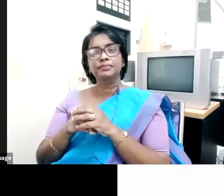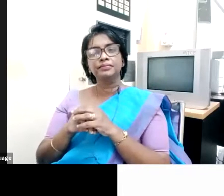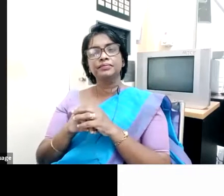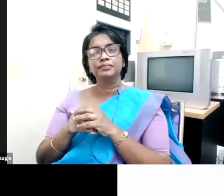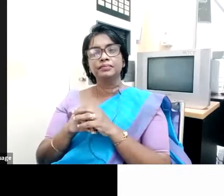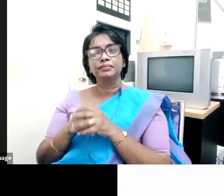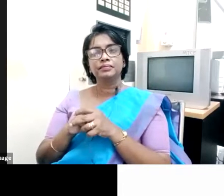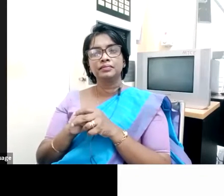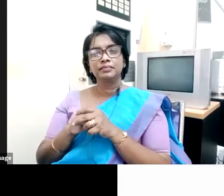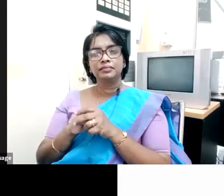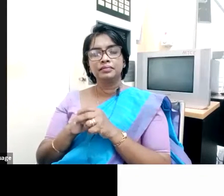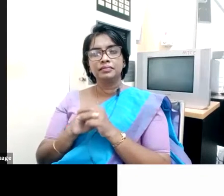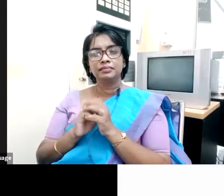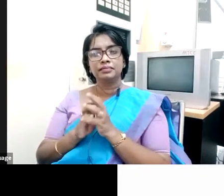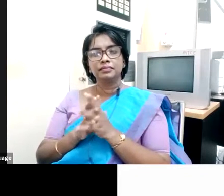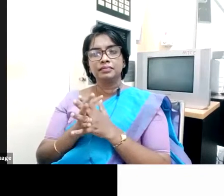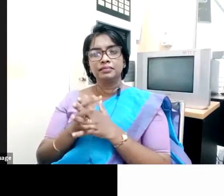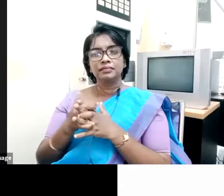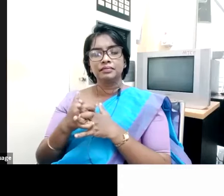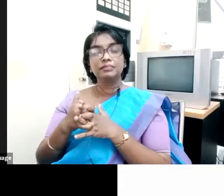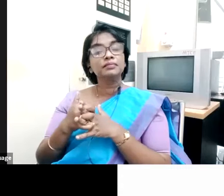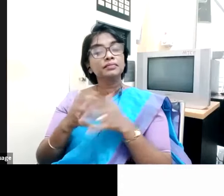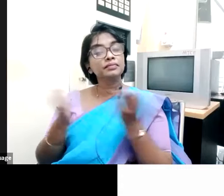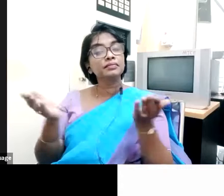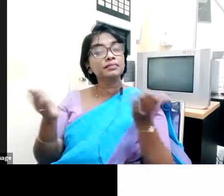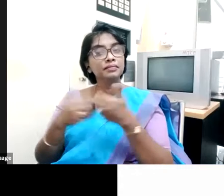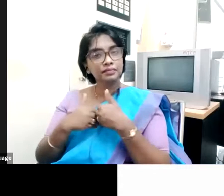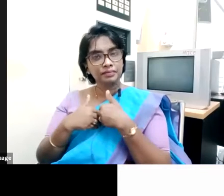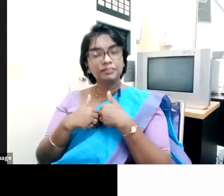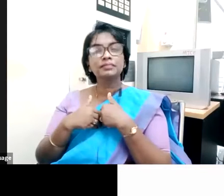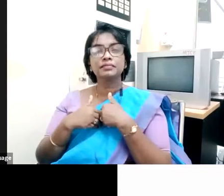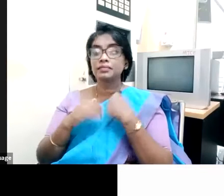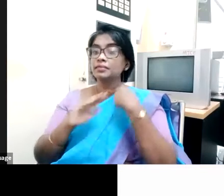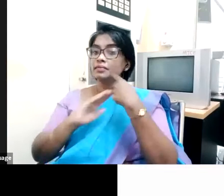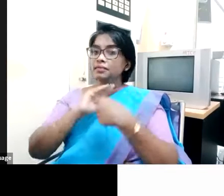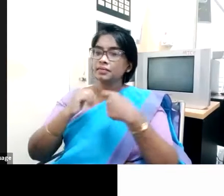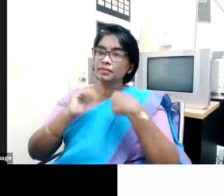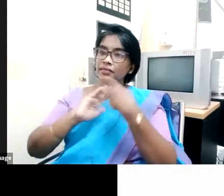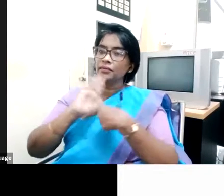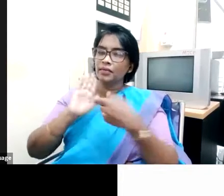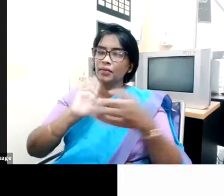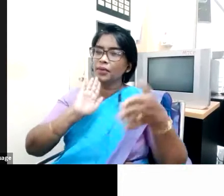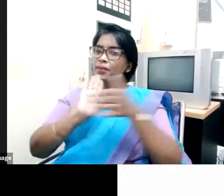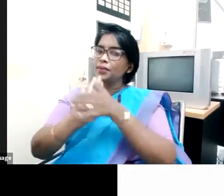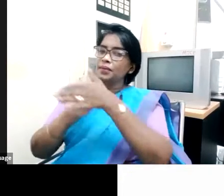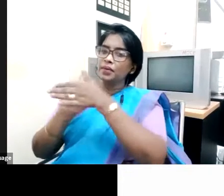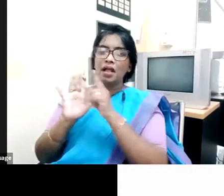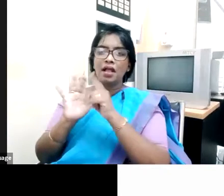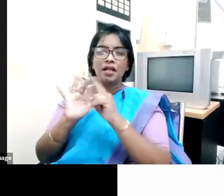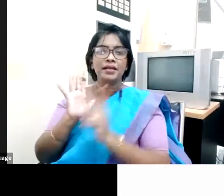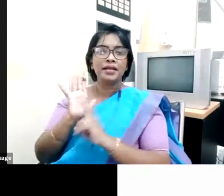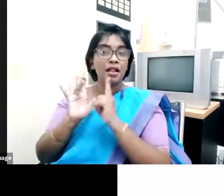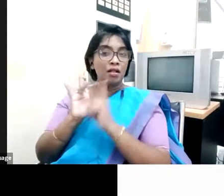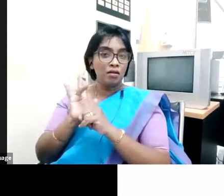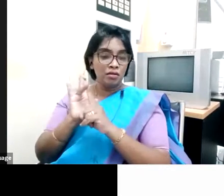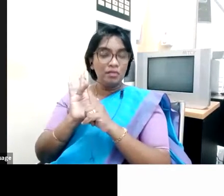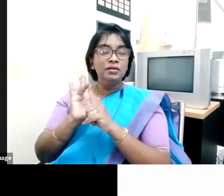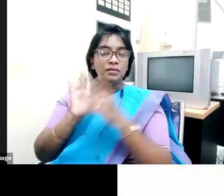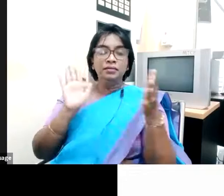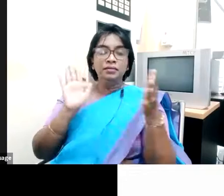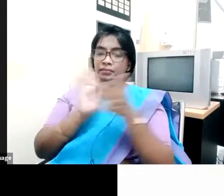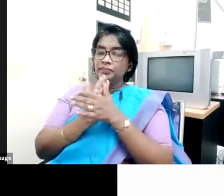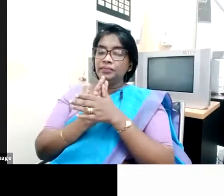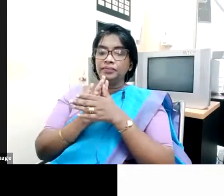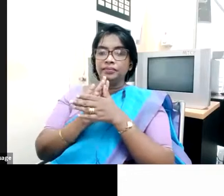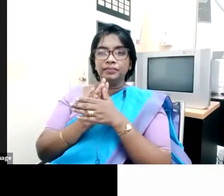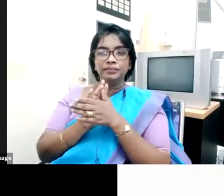course, closely with Sri Lanka and our constituents in Sri Lanka, and we have seen, that industry engagement in